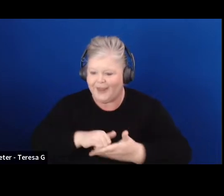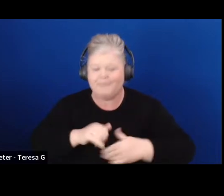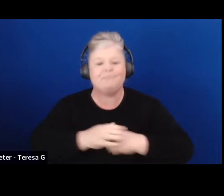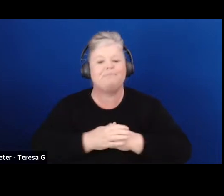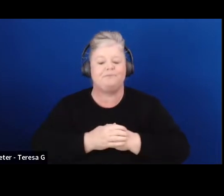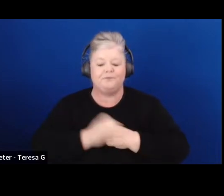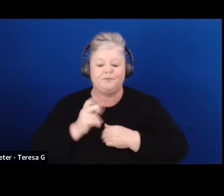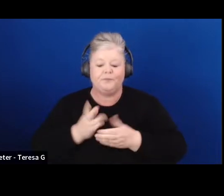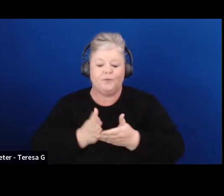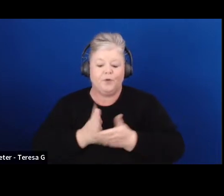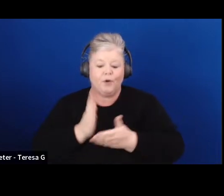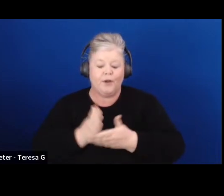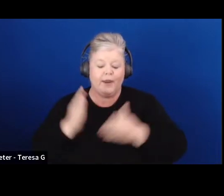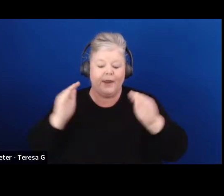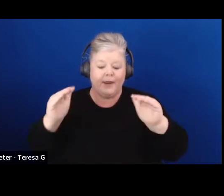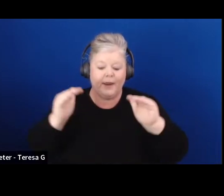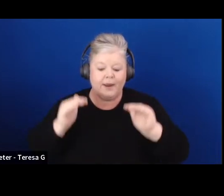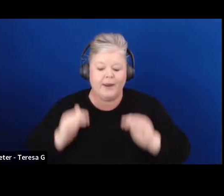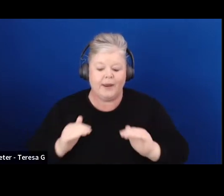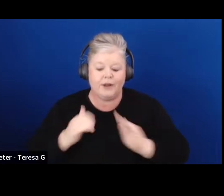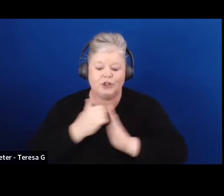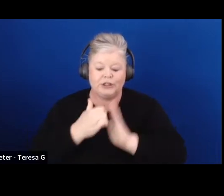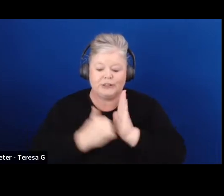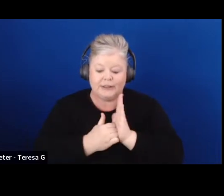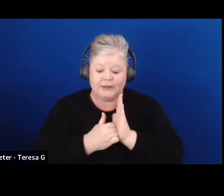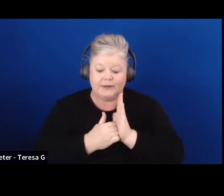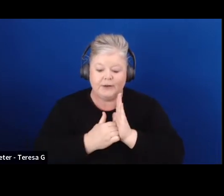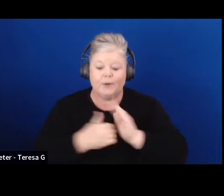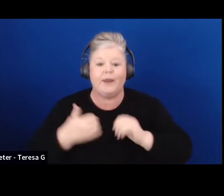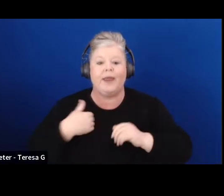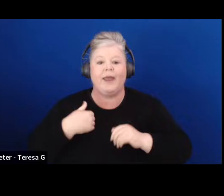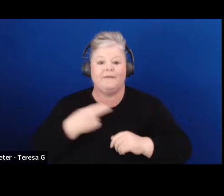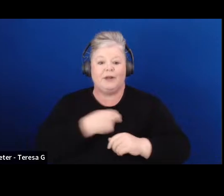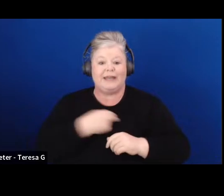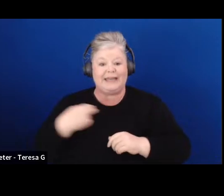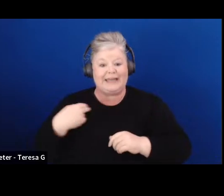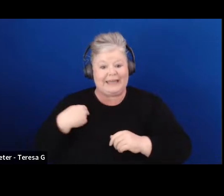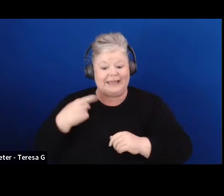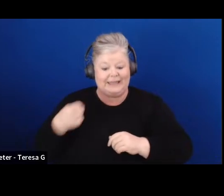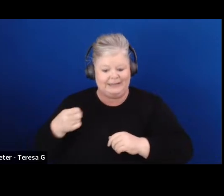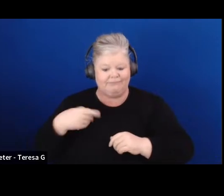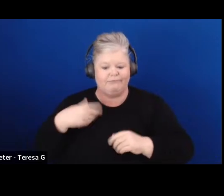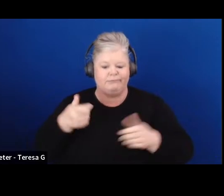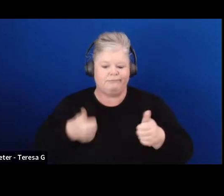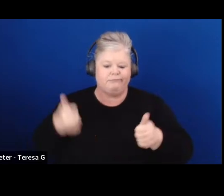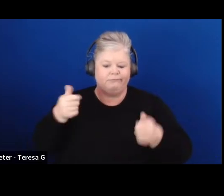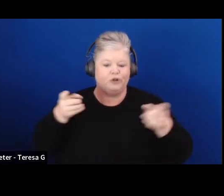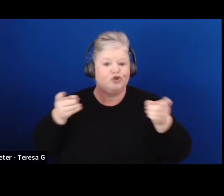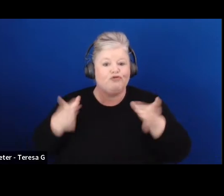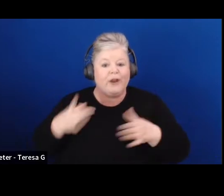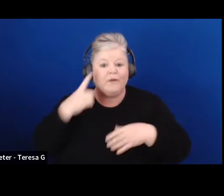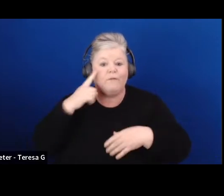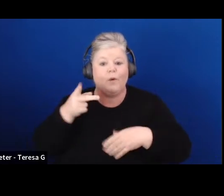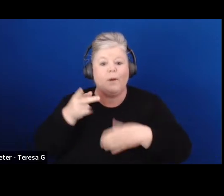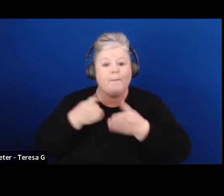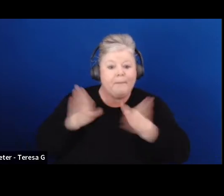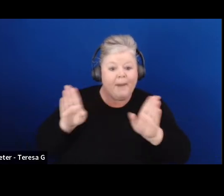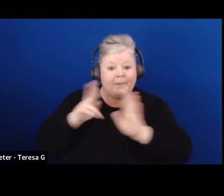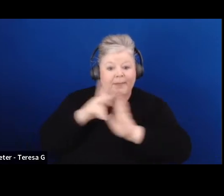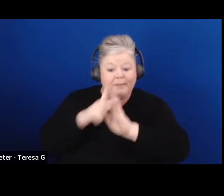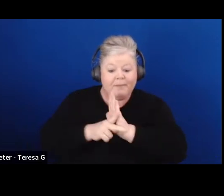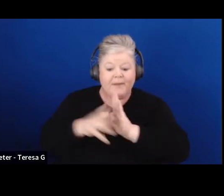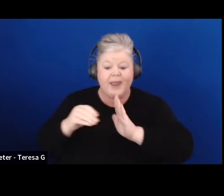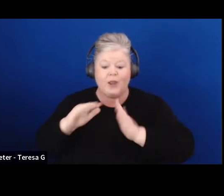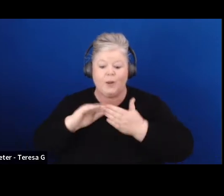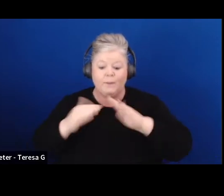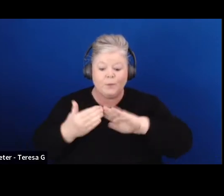right, next on our agenda, we have Nikki Sukup, who is our Director of Public Policy and Community